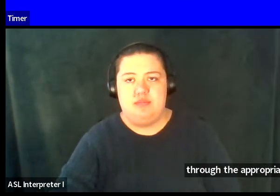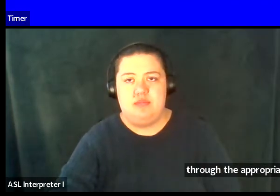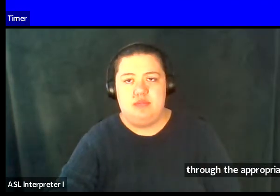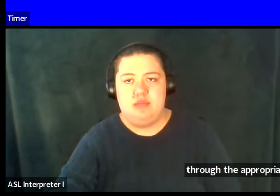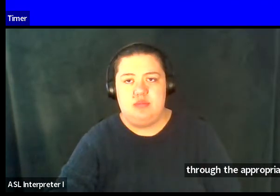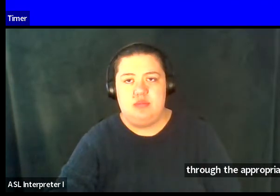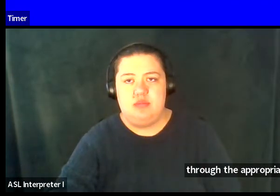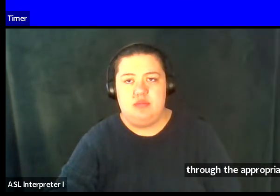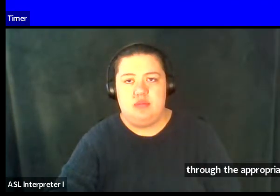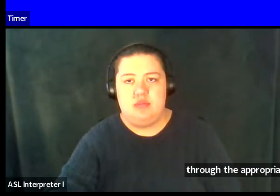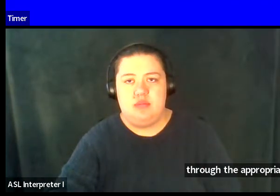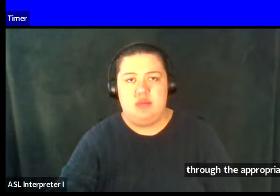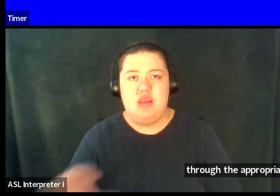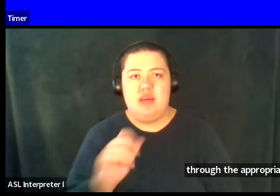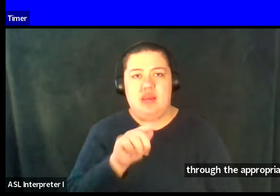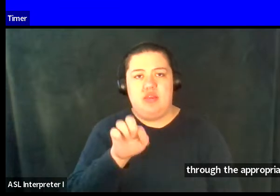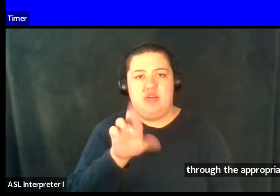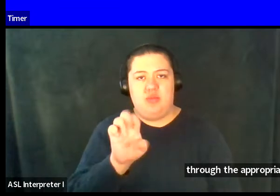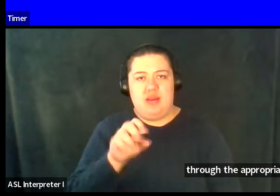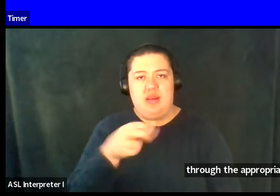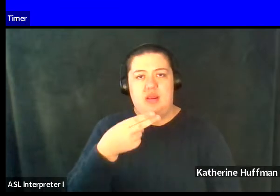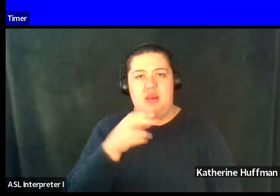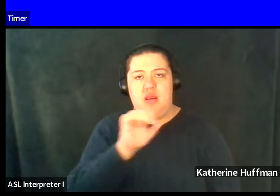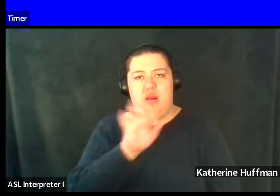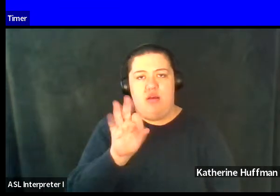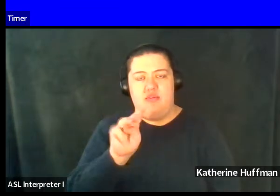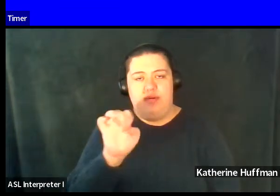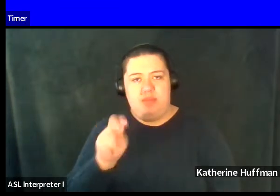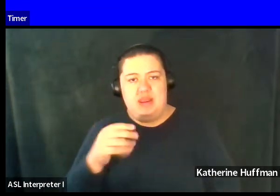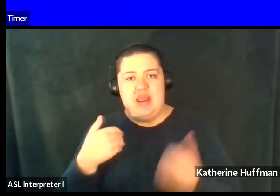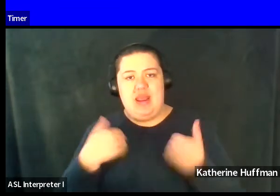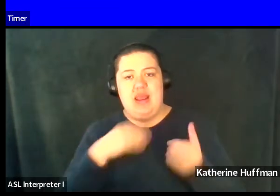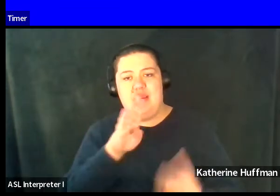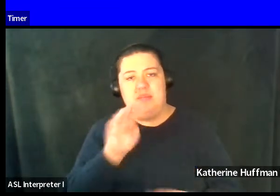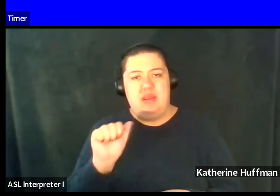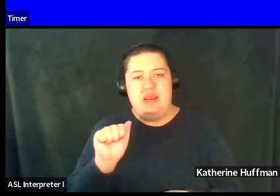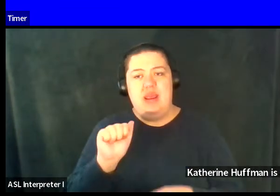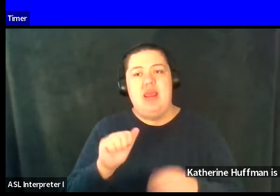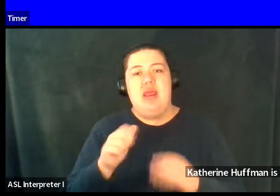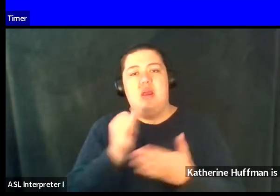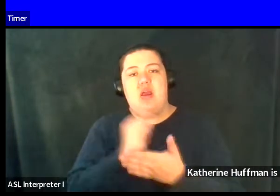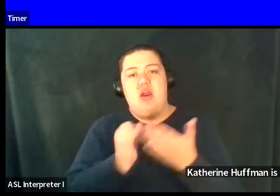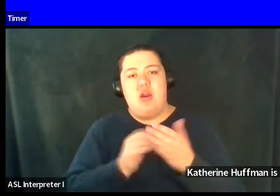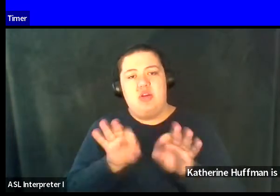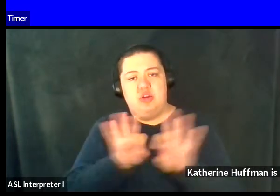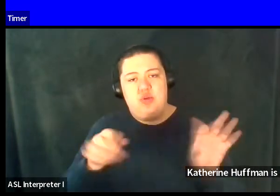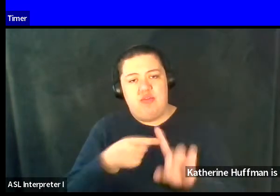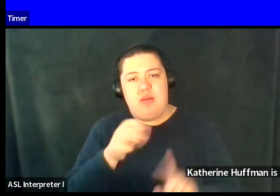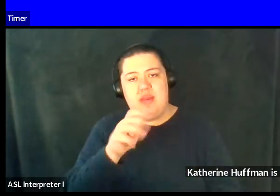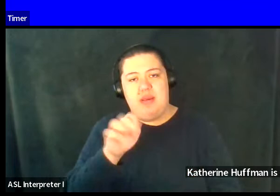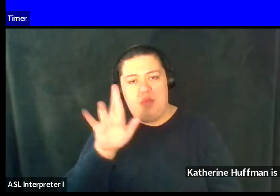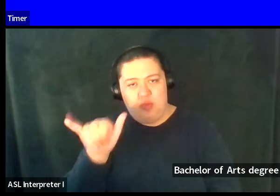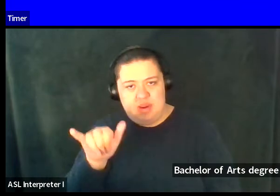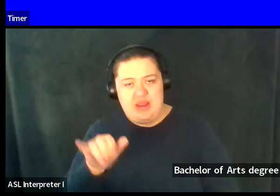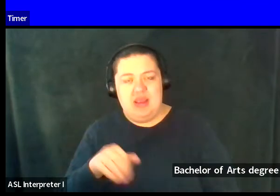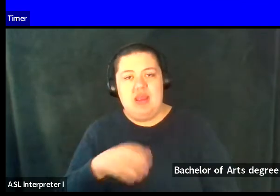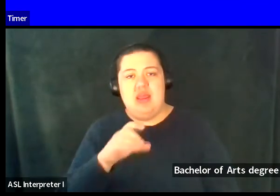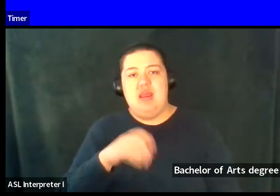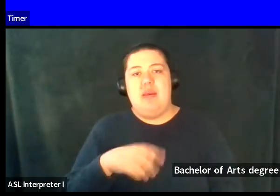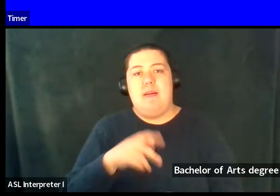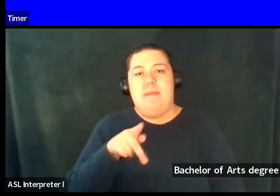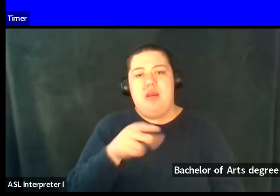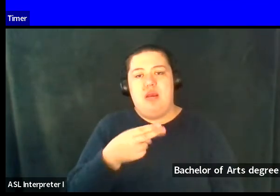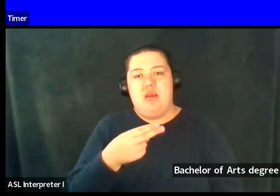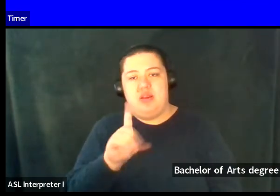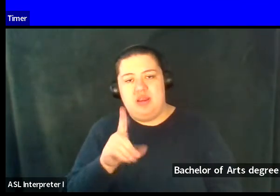Catherine Huffman is a Ward 3 resident, received a Bachelor of Arts degree in psychology from Emory, Juris Doctorate from Yale.